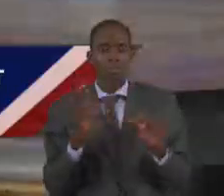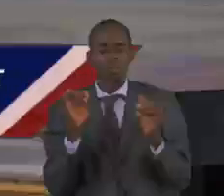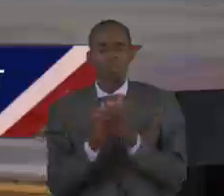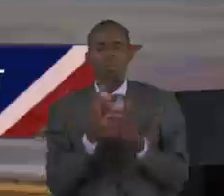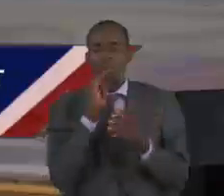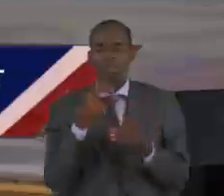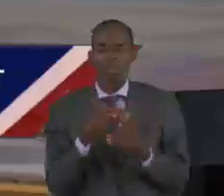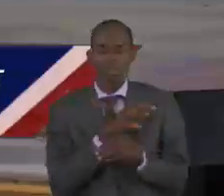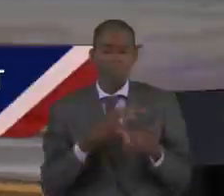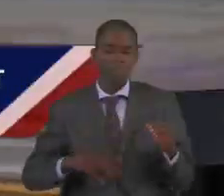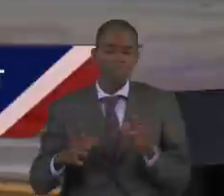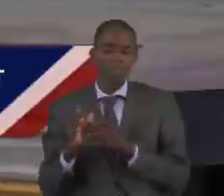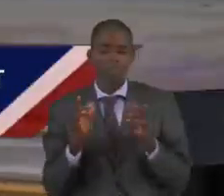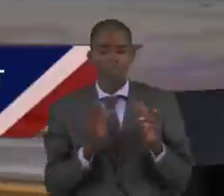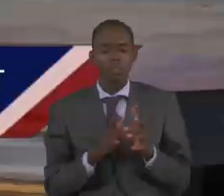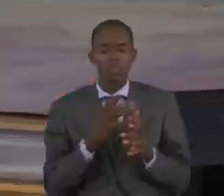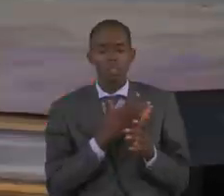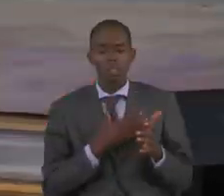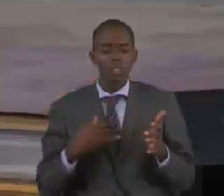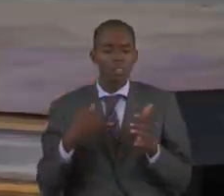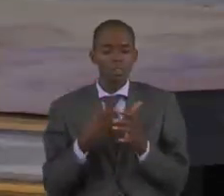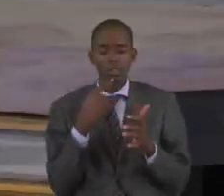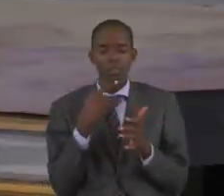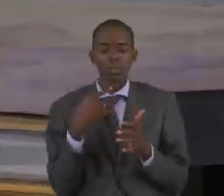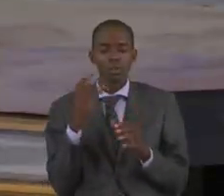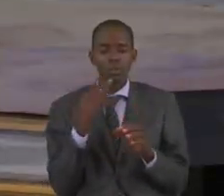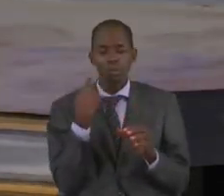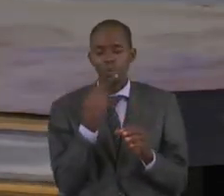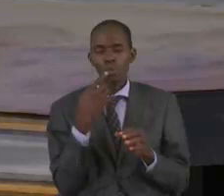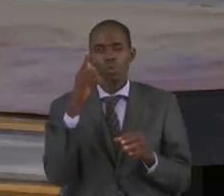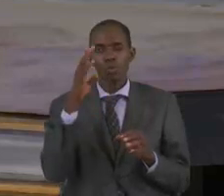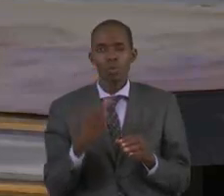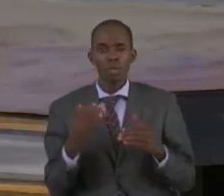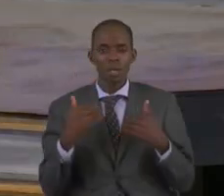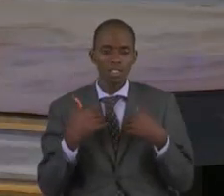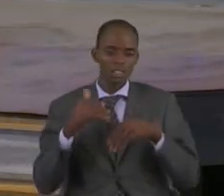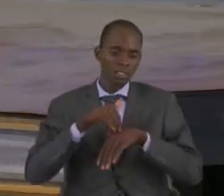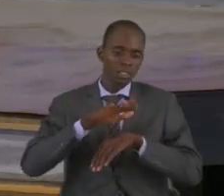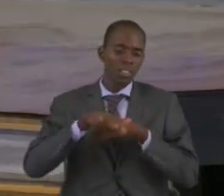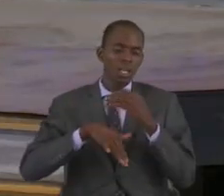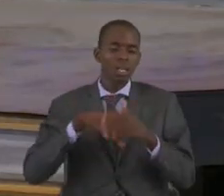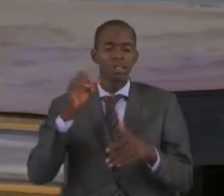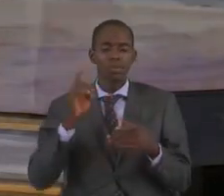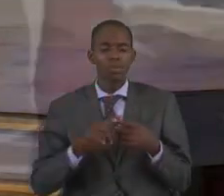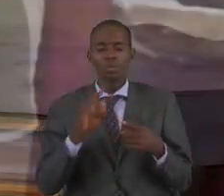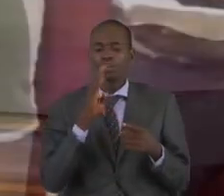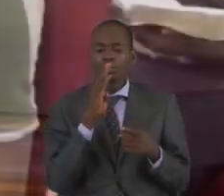Verse 25, it says, whom God has set forth to be a